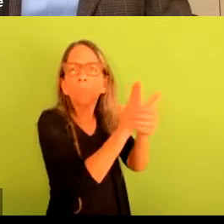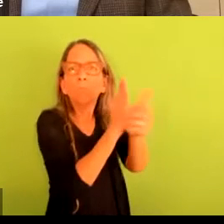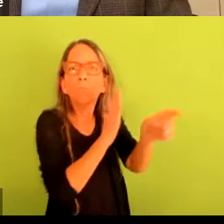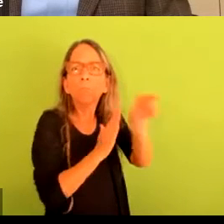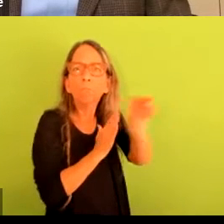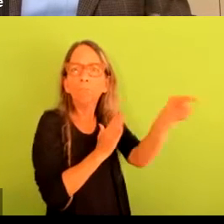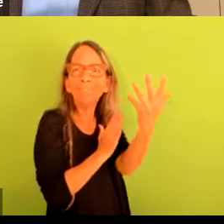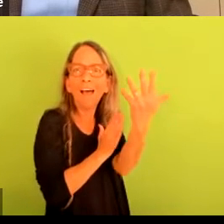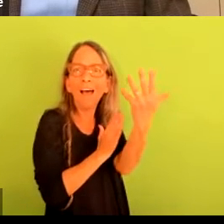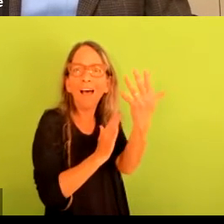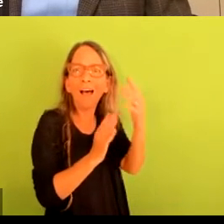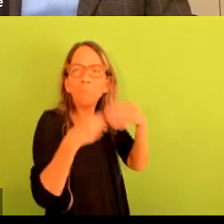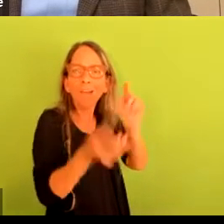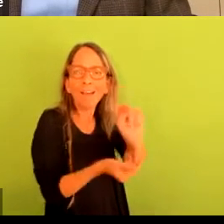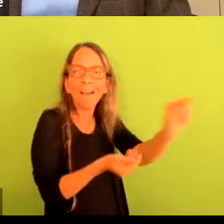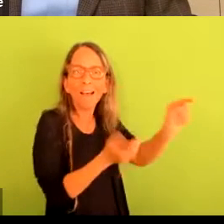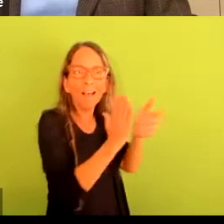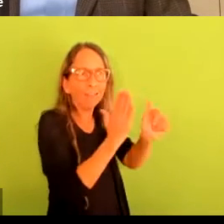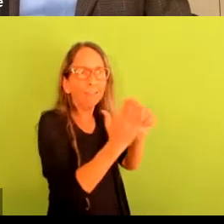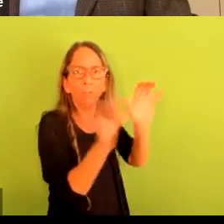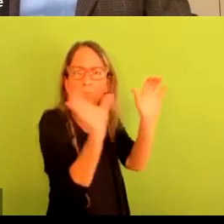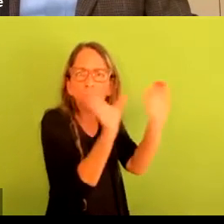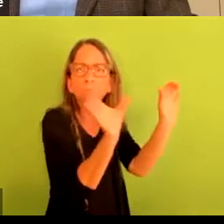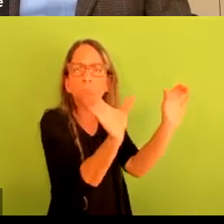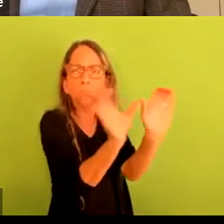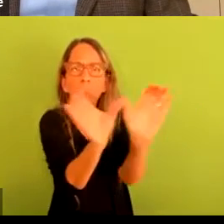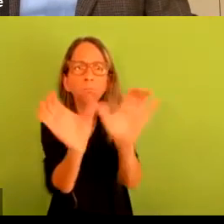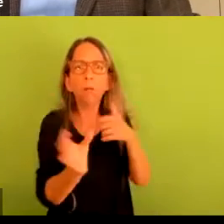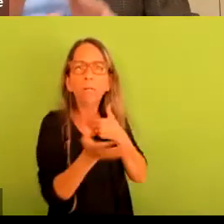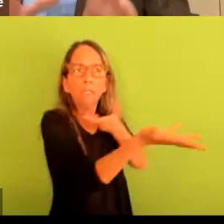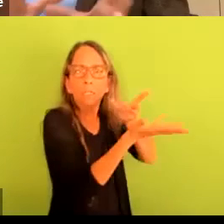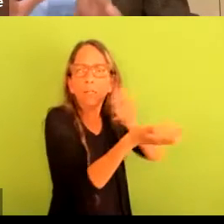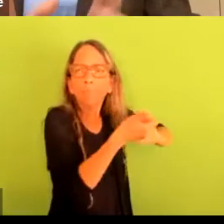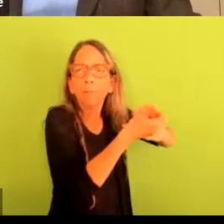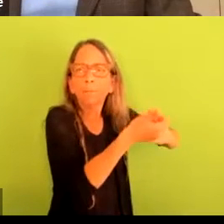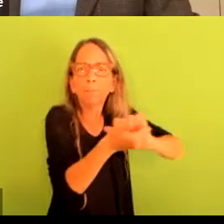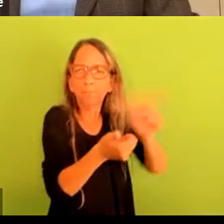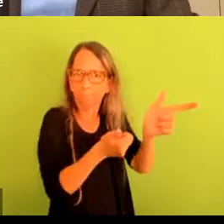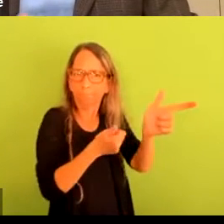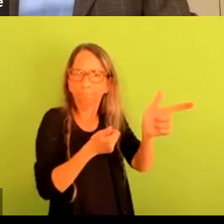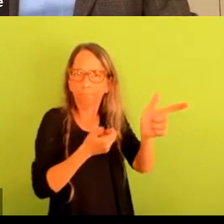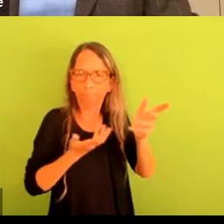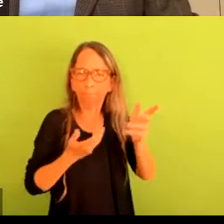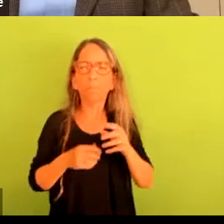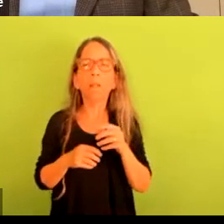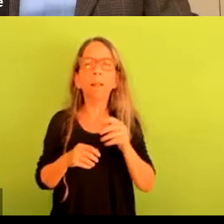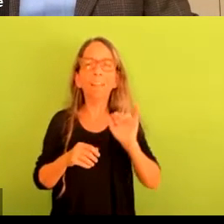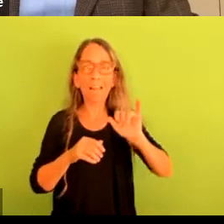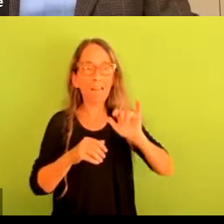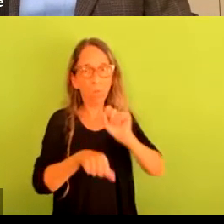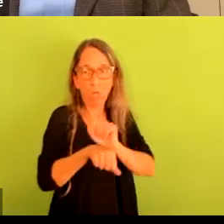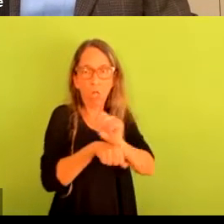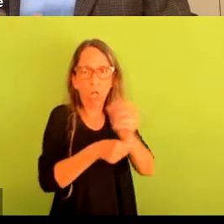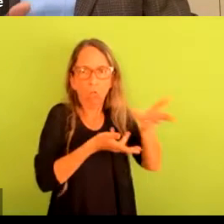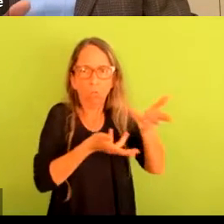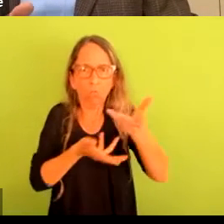had been certified up until that point when we started the group. So we do that sort of work. We also look at delay the same way.